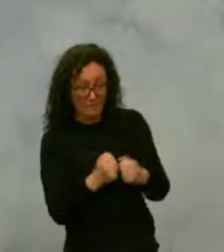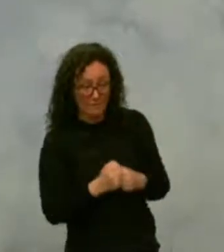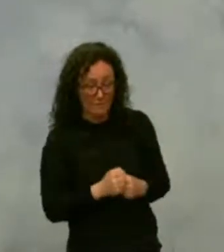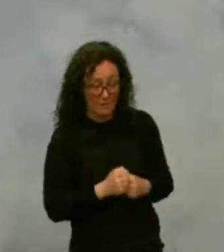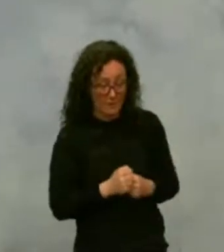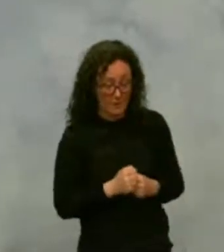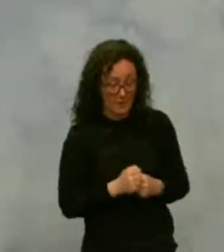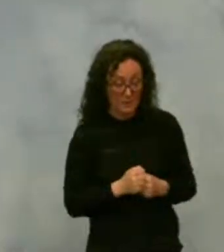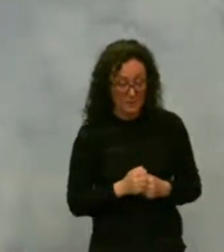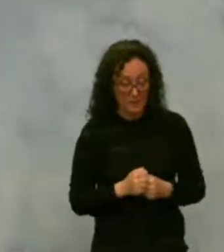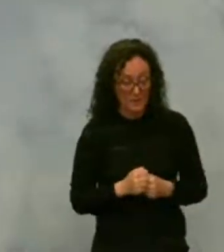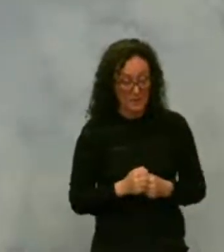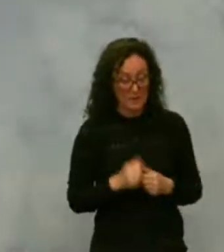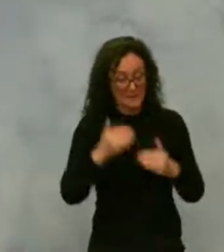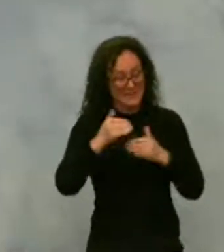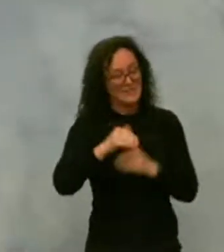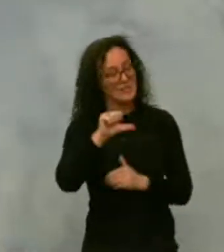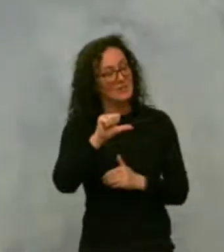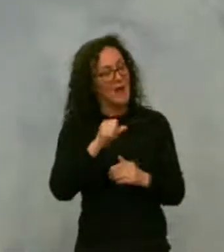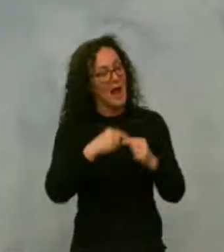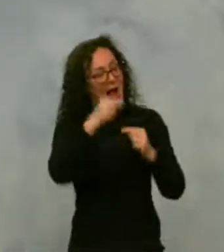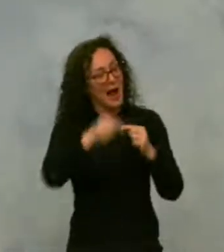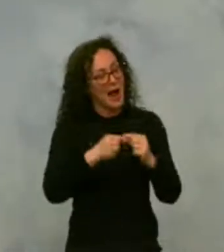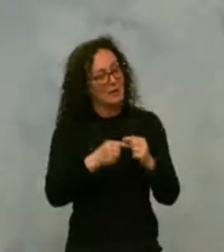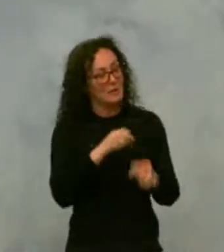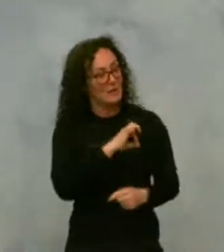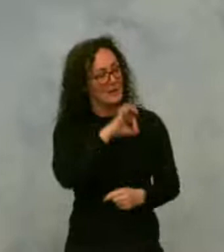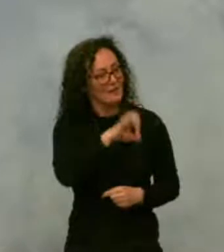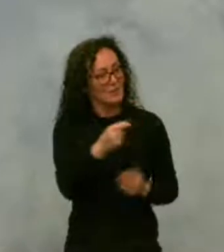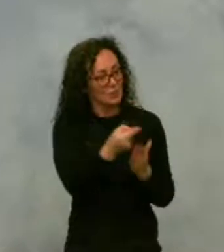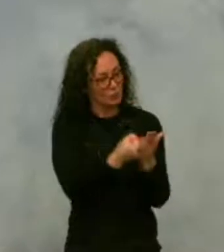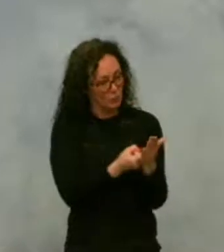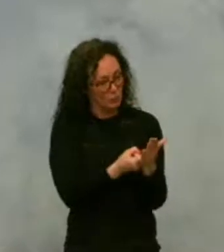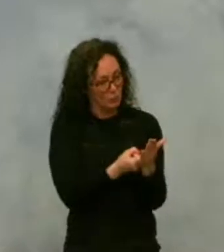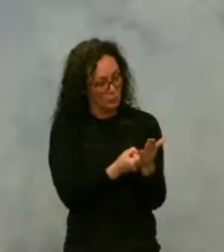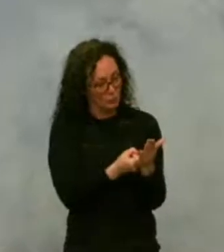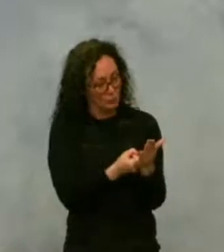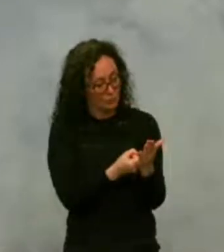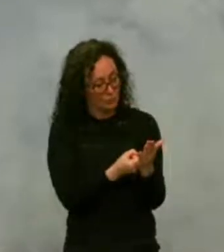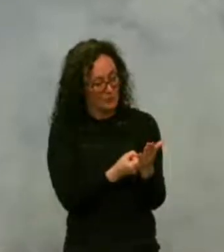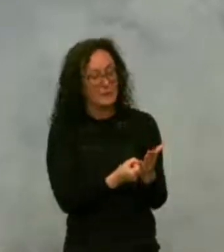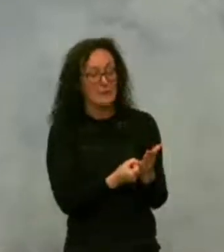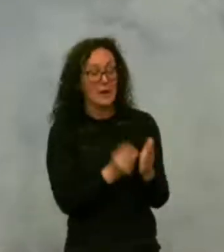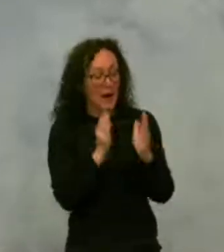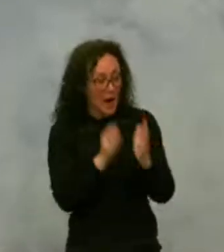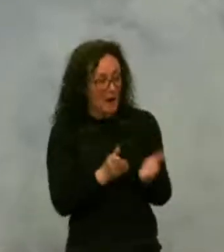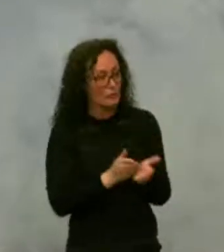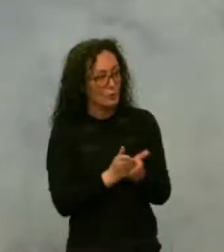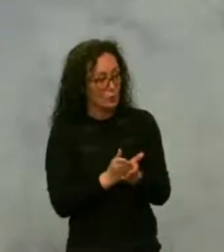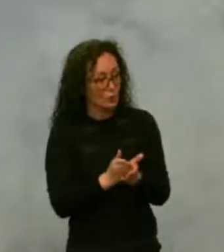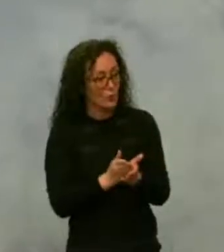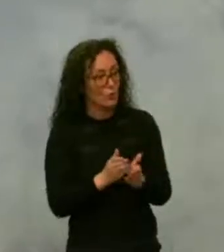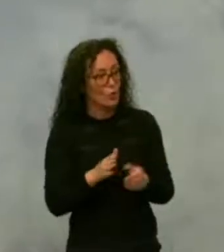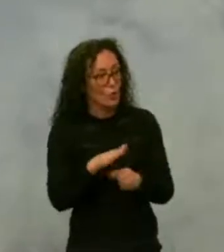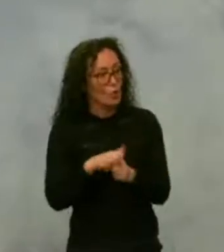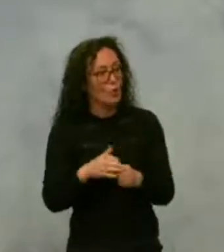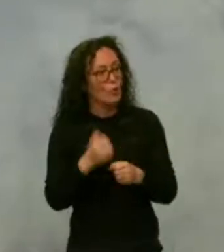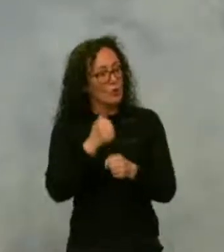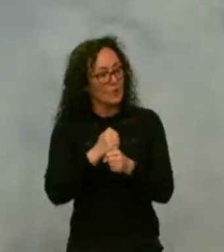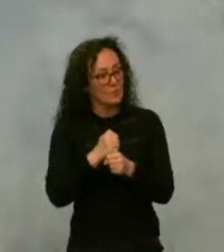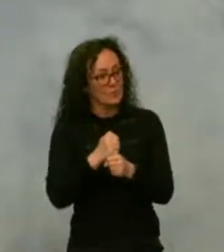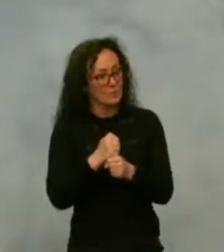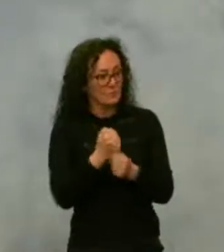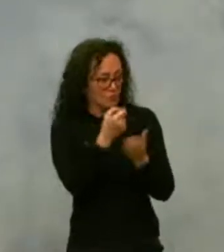annual investment report is covered. And as I say, this is required through that Local Government Investment Scotland regulation that